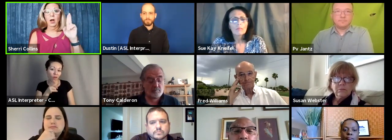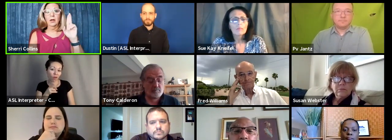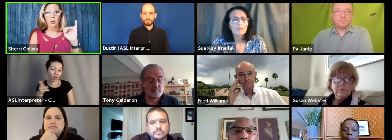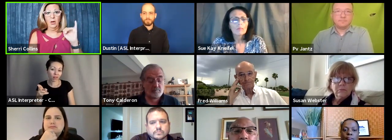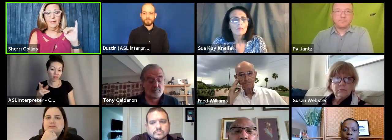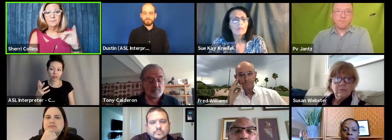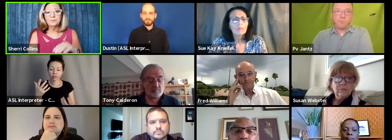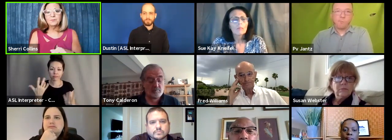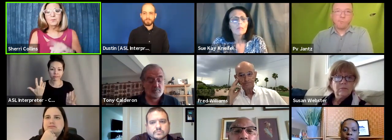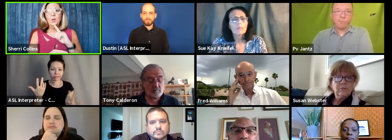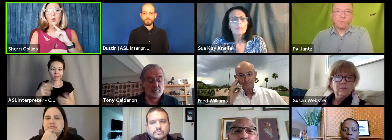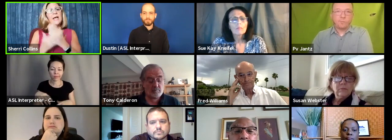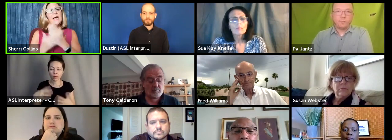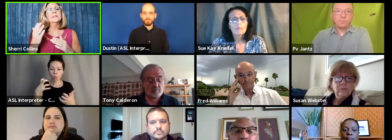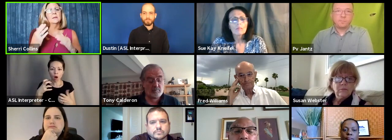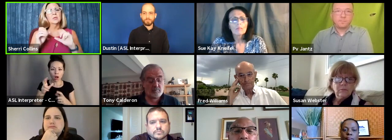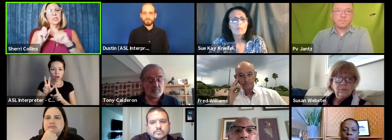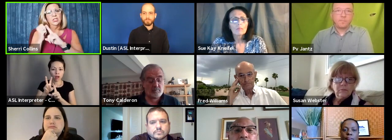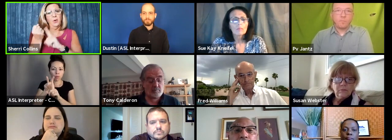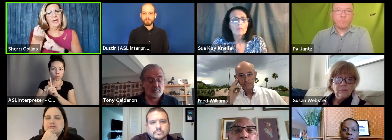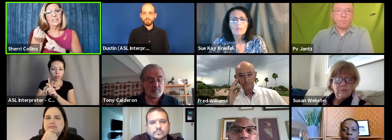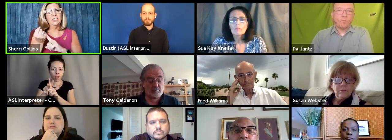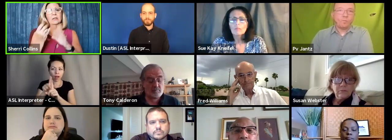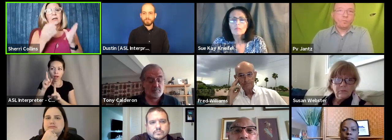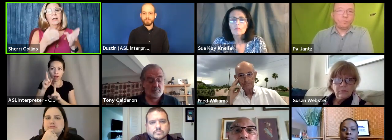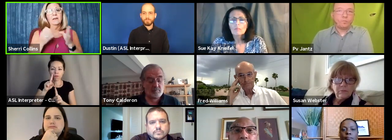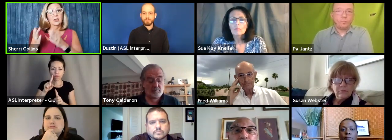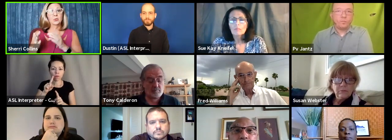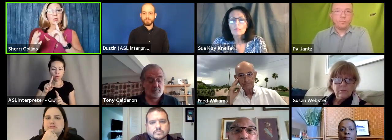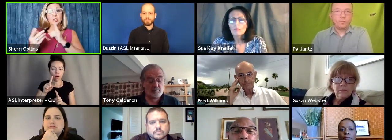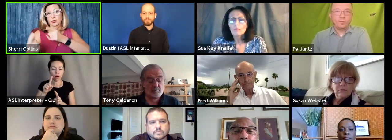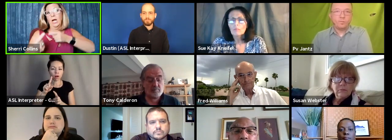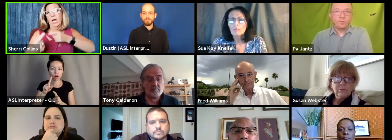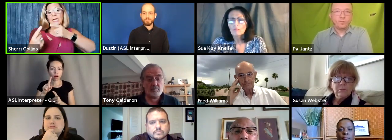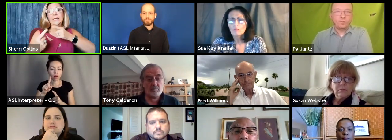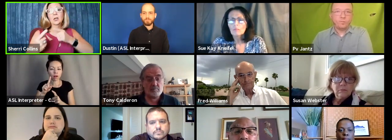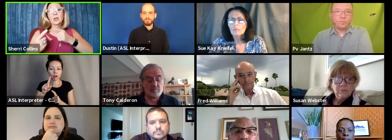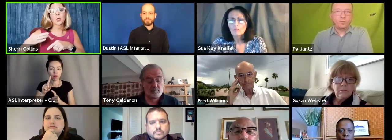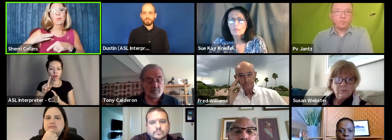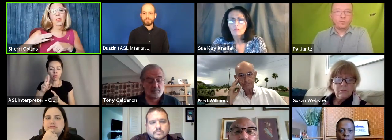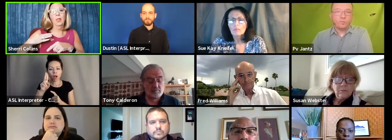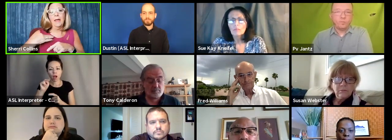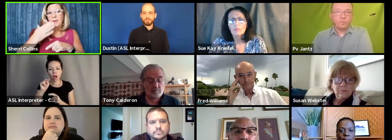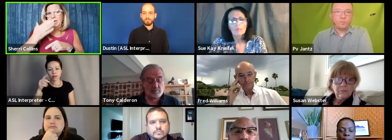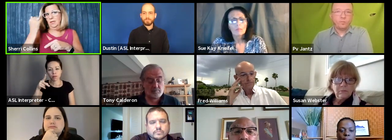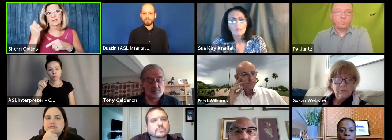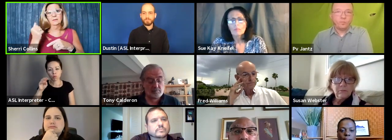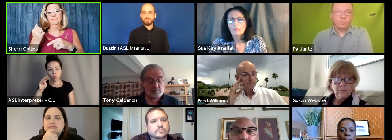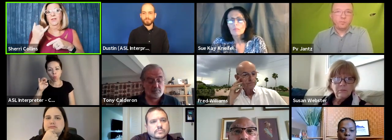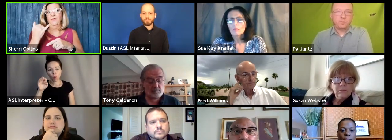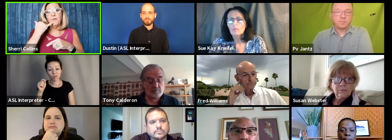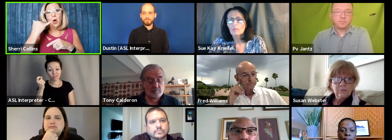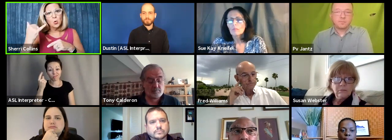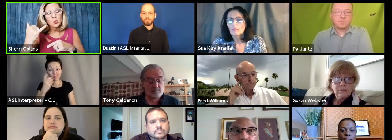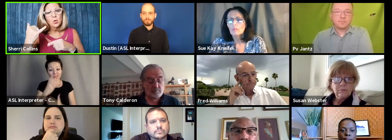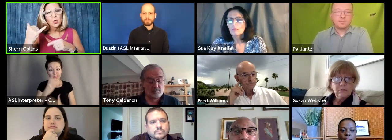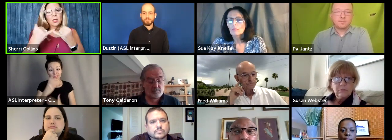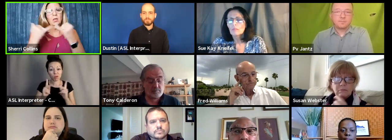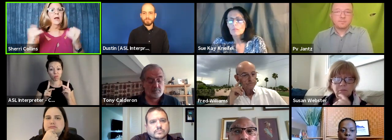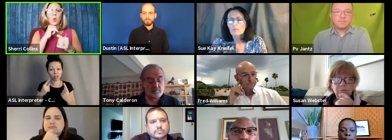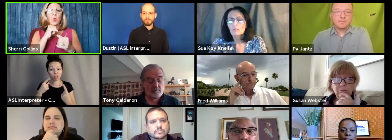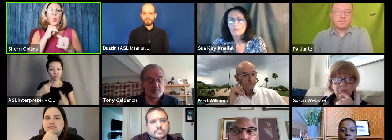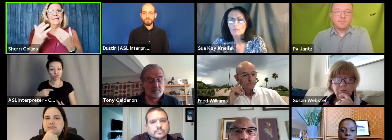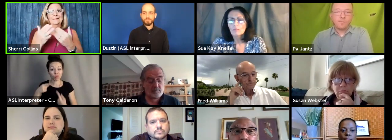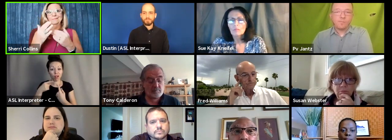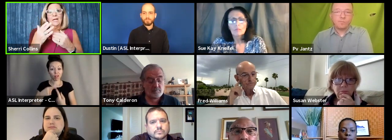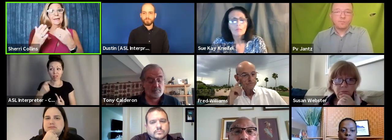for unemployment. We've had some situation individuals struggling to apply because the phone